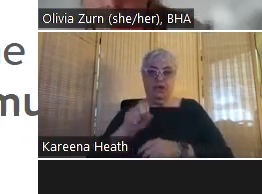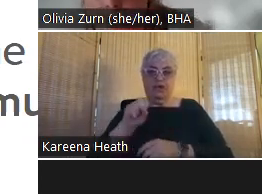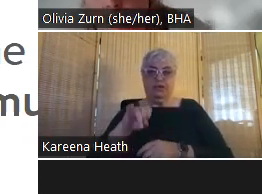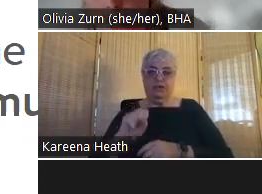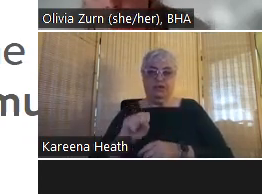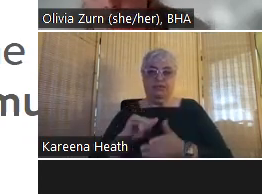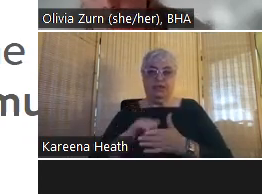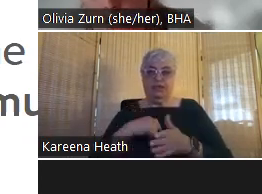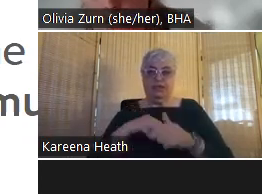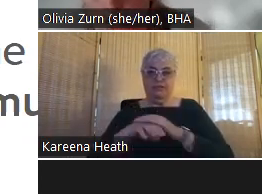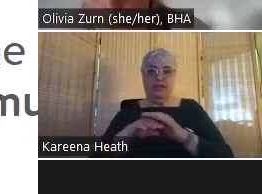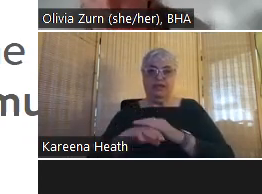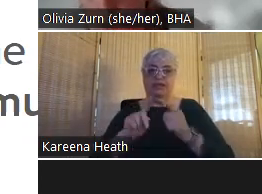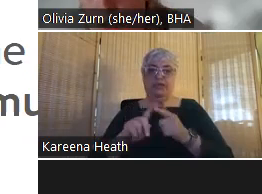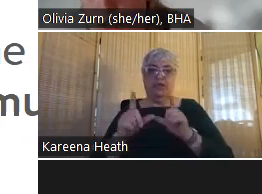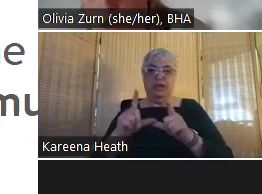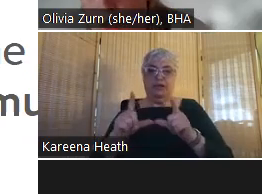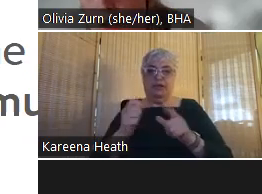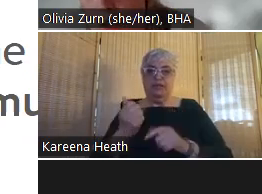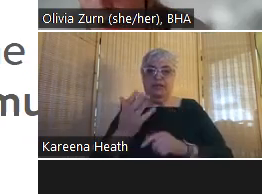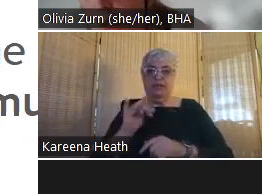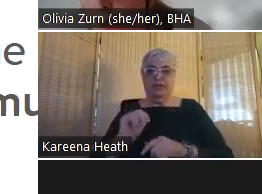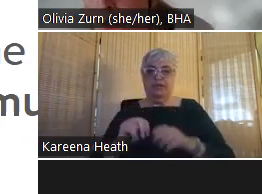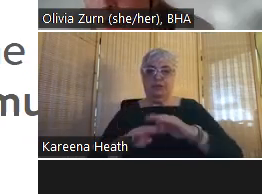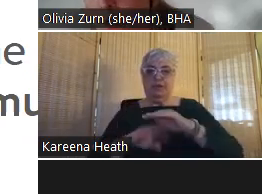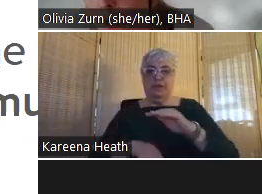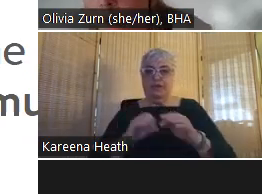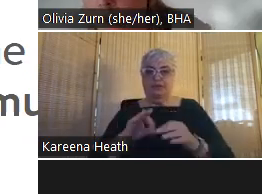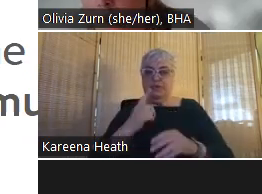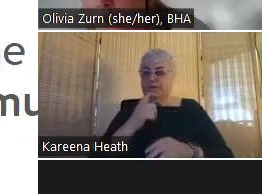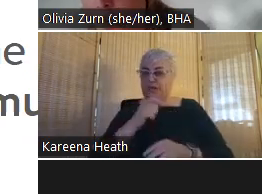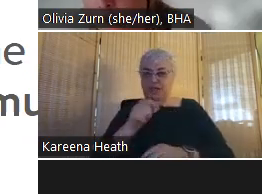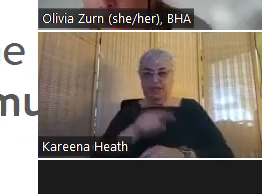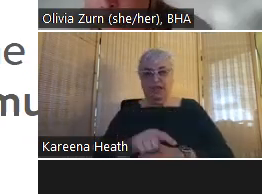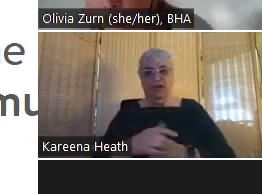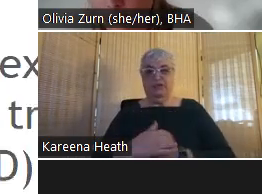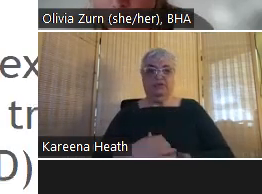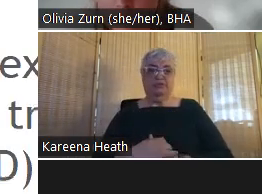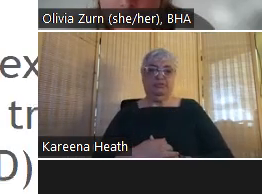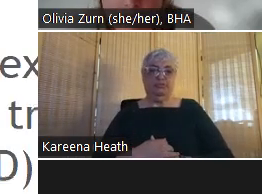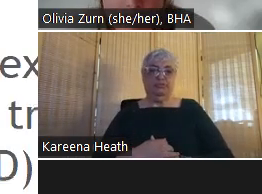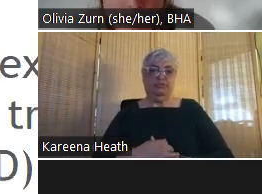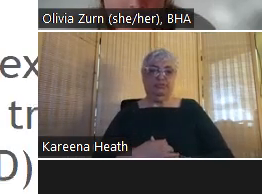access to a licensee within 15 minutes via telehealth if one is not available on site.